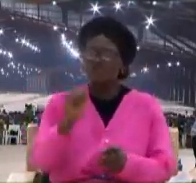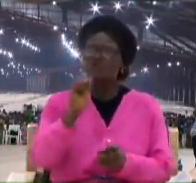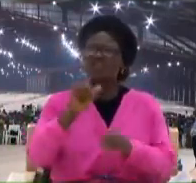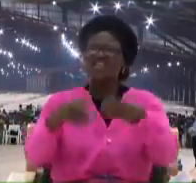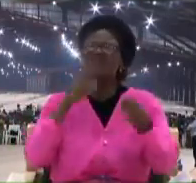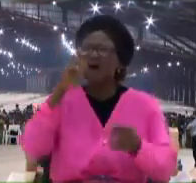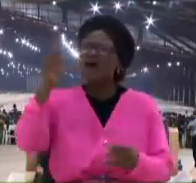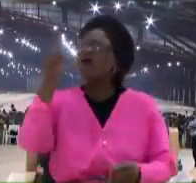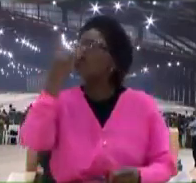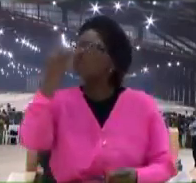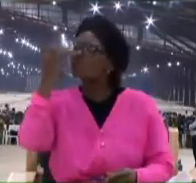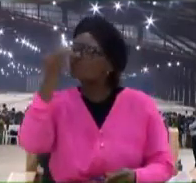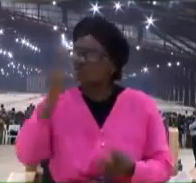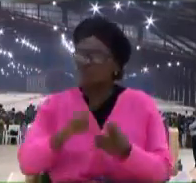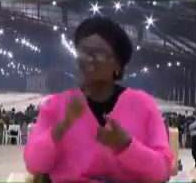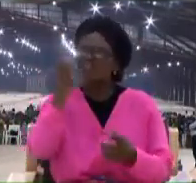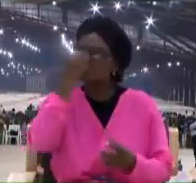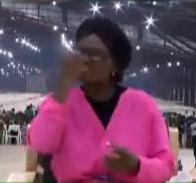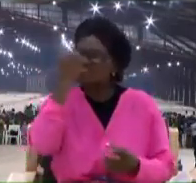eat.